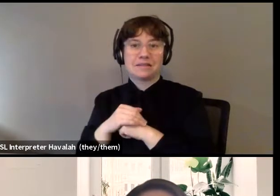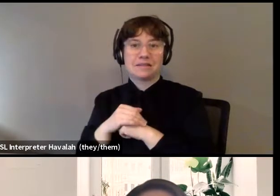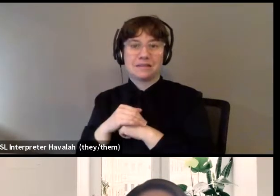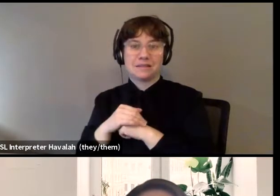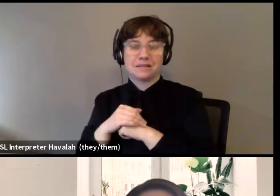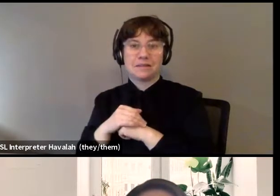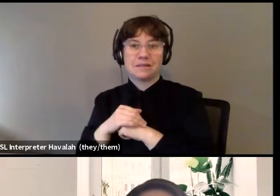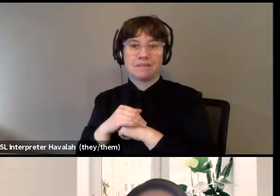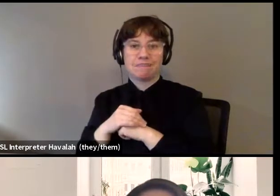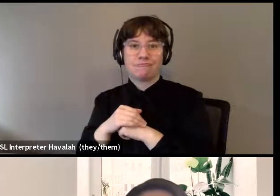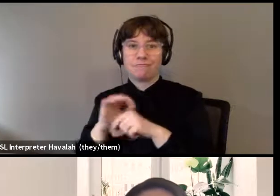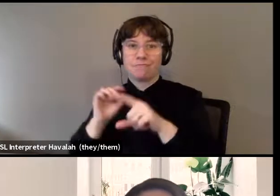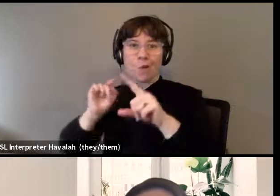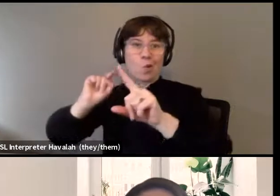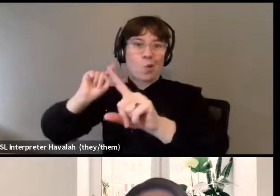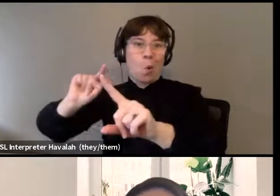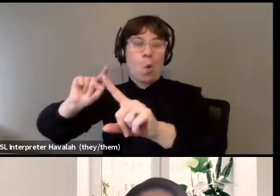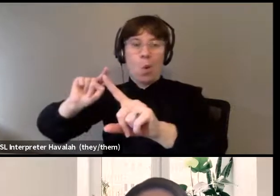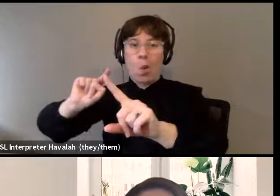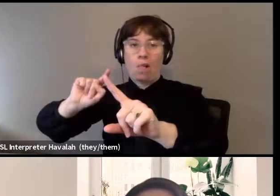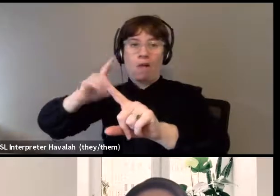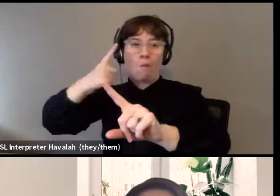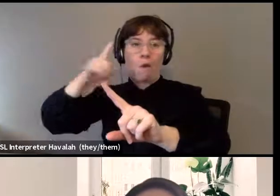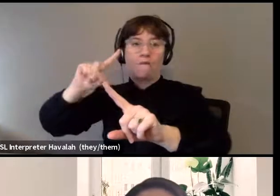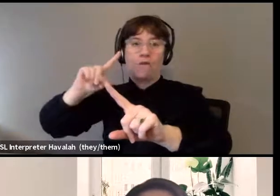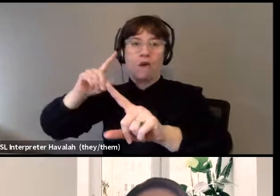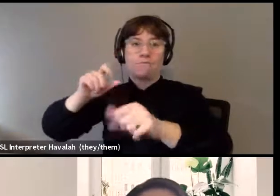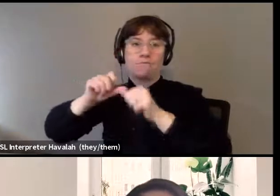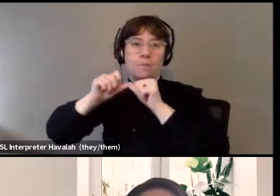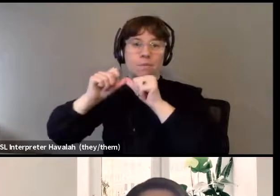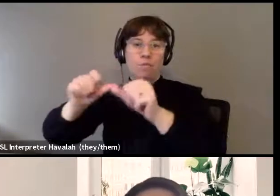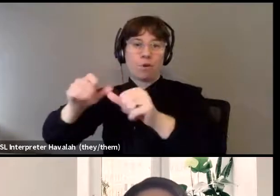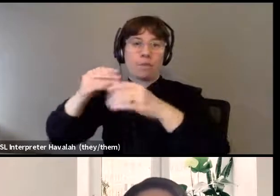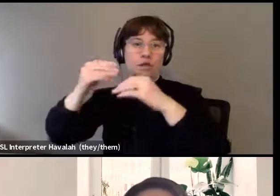will be a destination for a permanent store anyway.